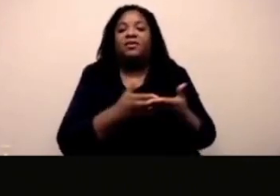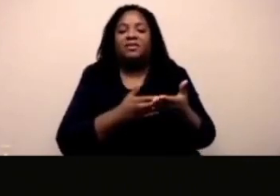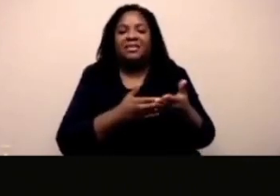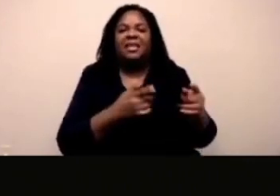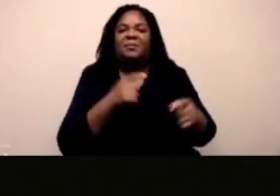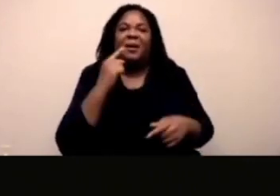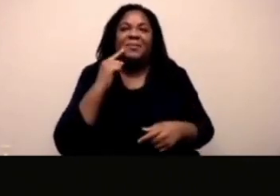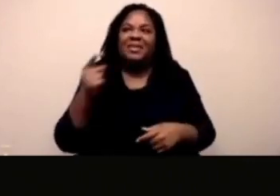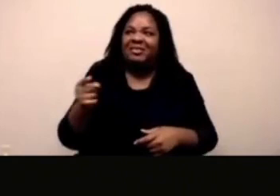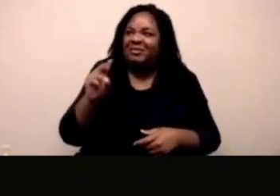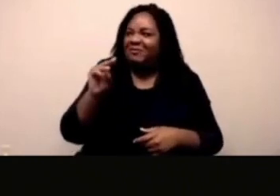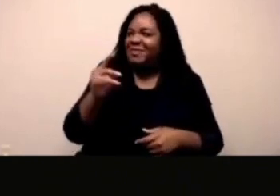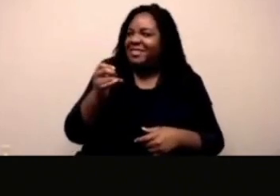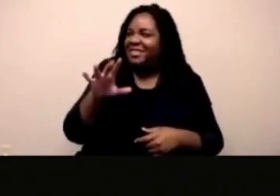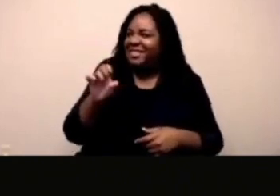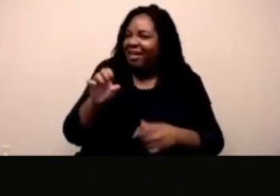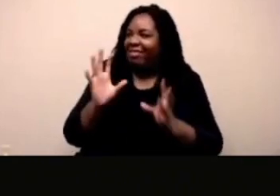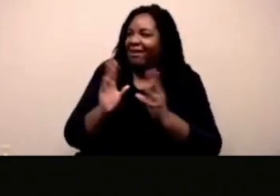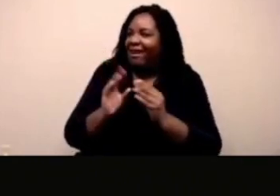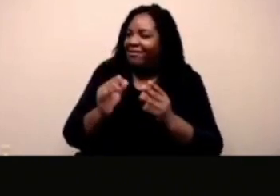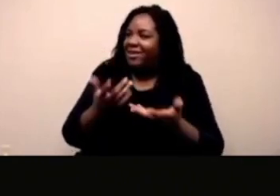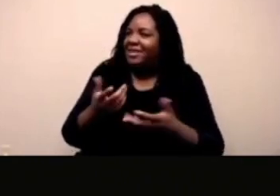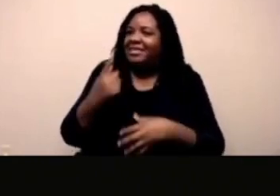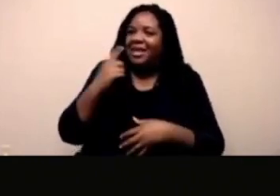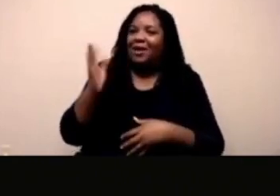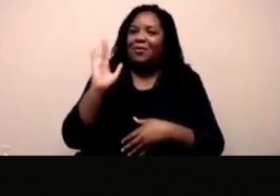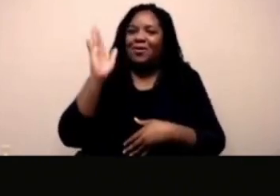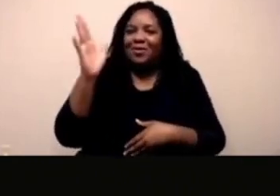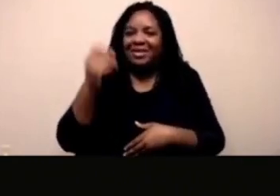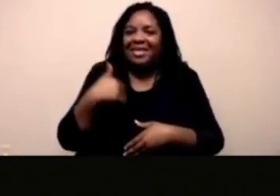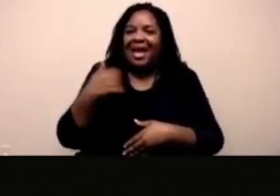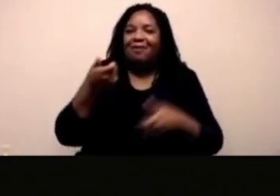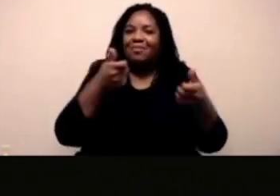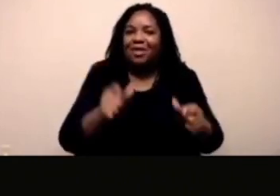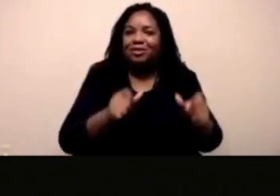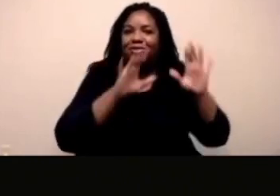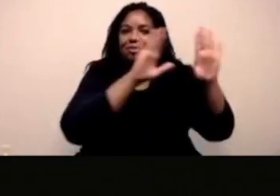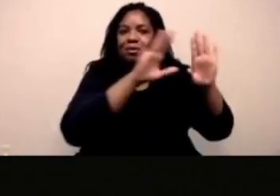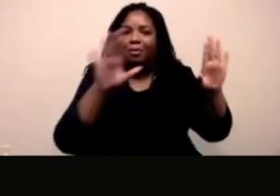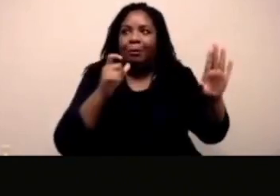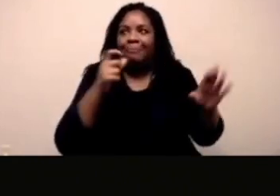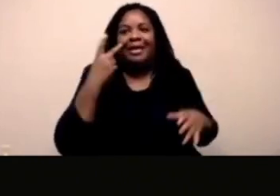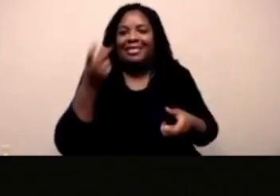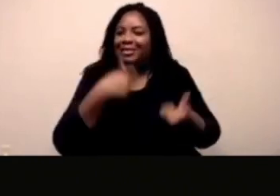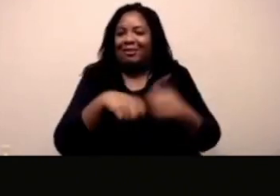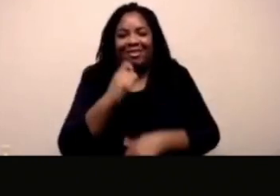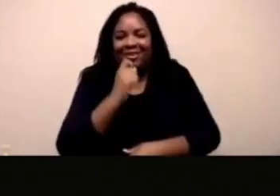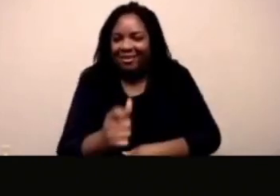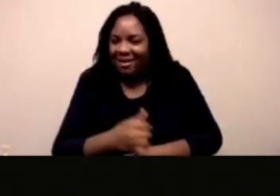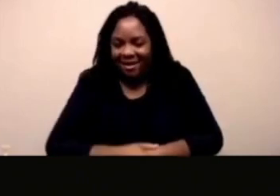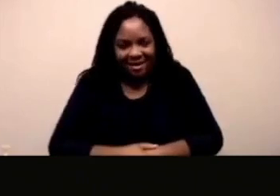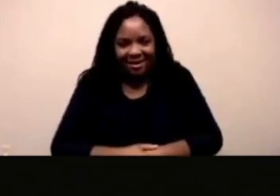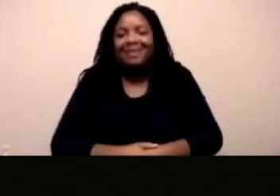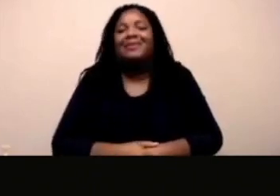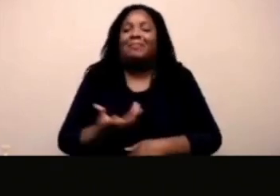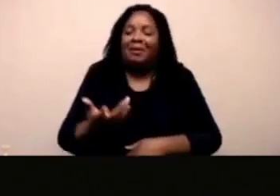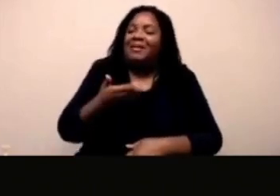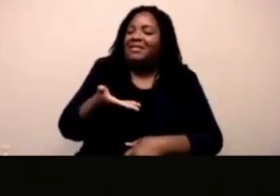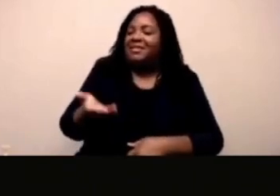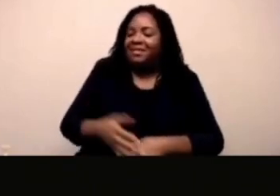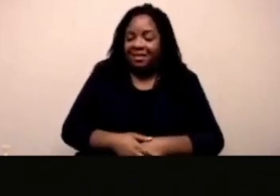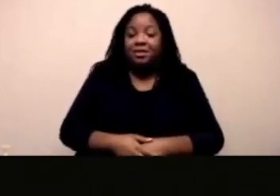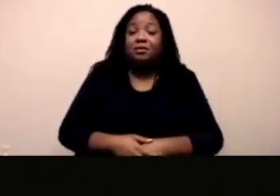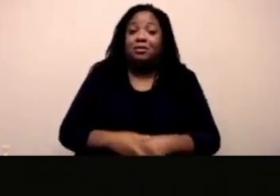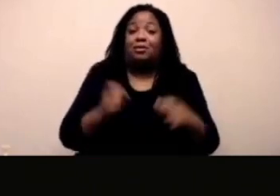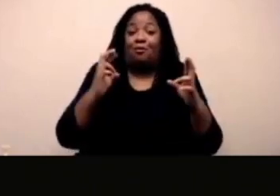Michelle, at the conference. I saw we were both presenting, putting pictures up, didn't see each other, but but that's the thing. So hopefully we